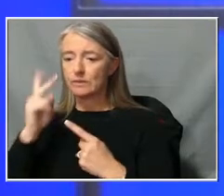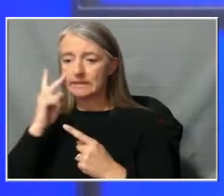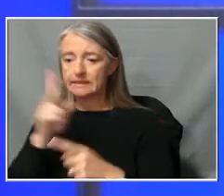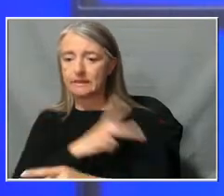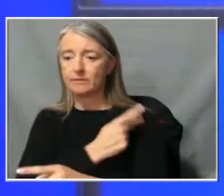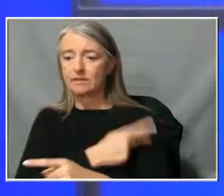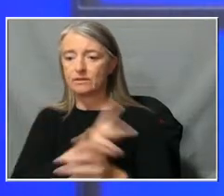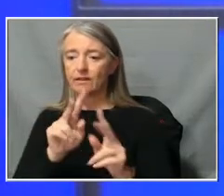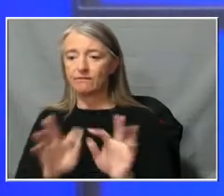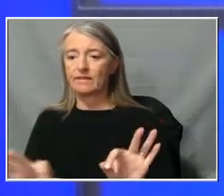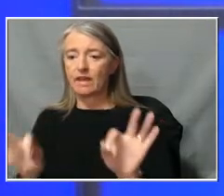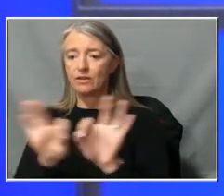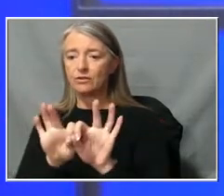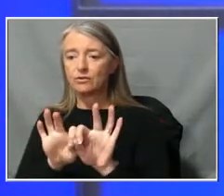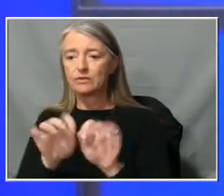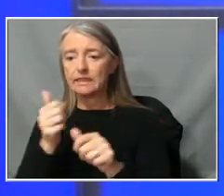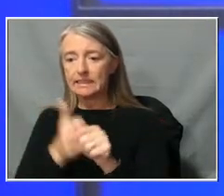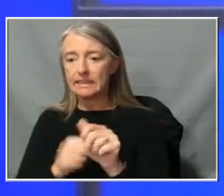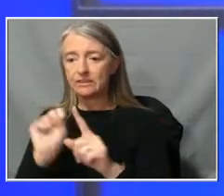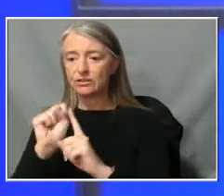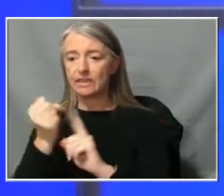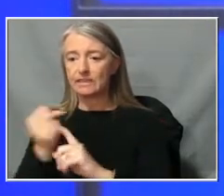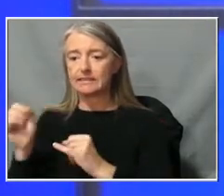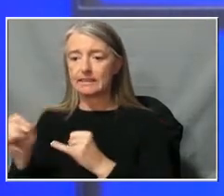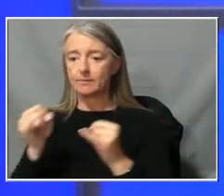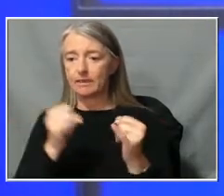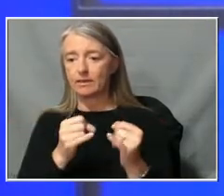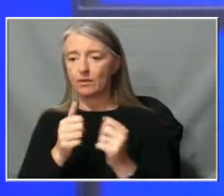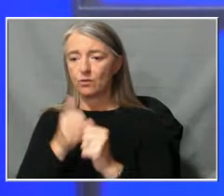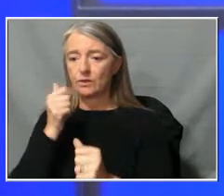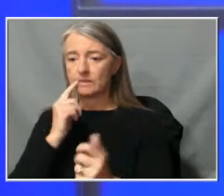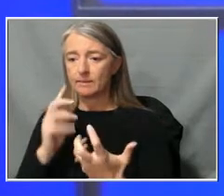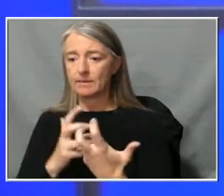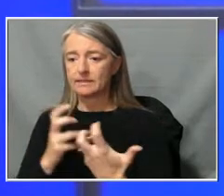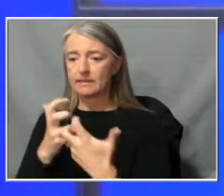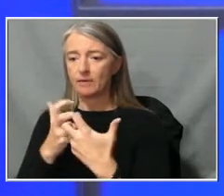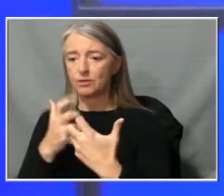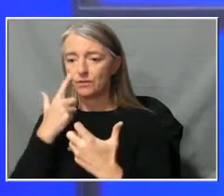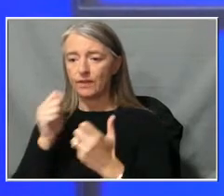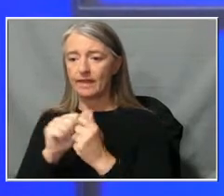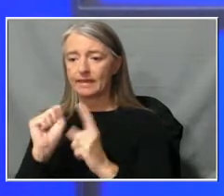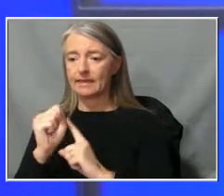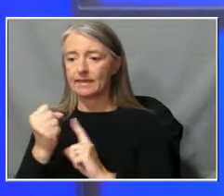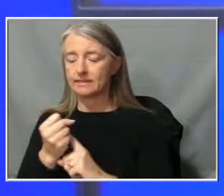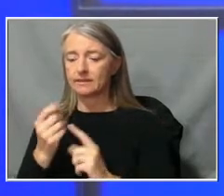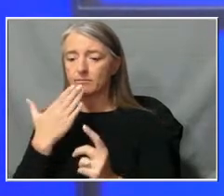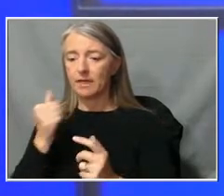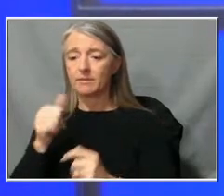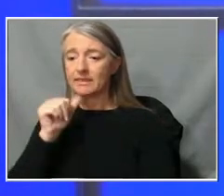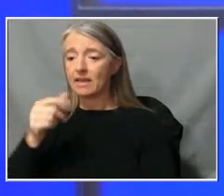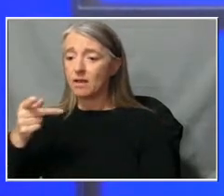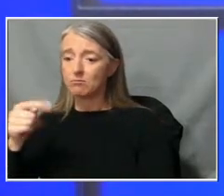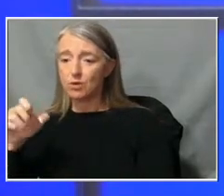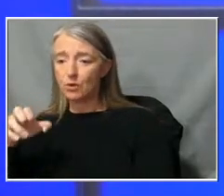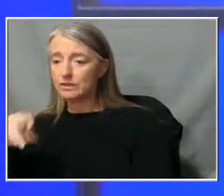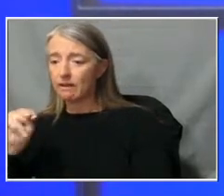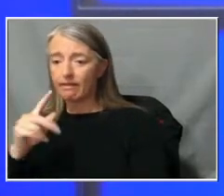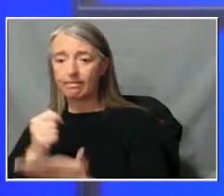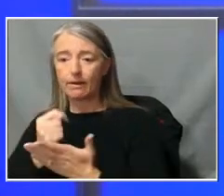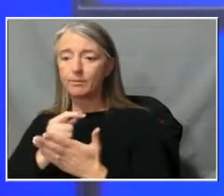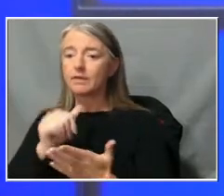evaluate each case independently and determine what is the best option for that case. And sometimes it may not be proton therapy, and many times it may